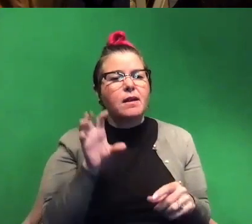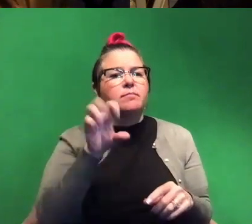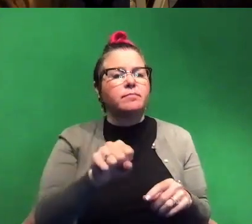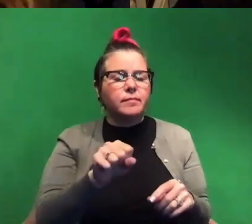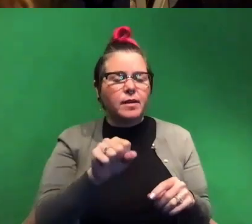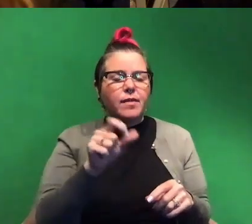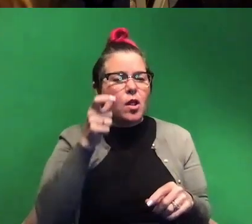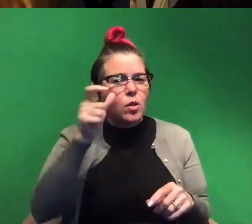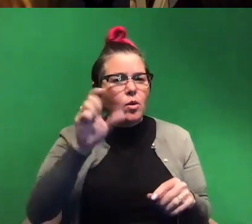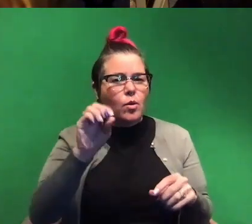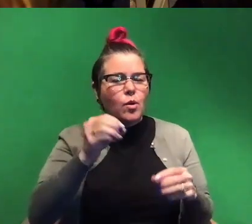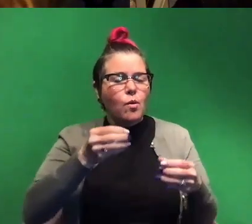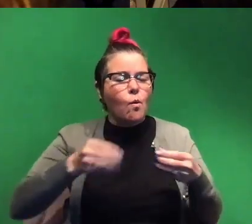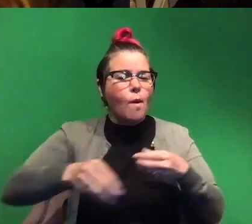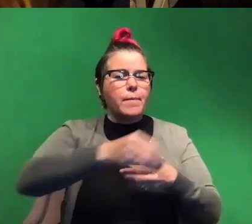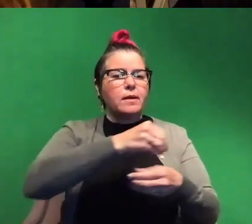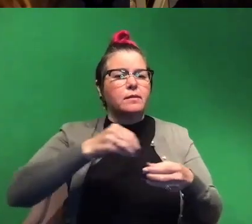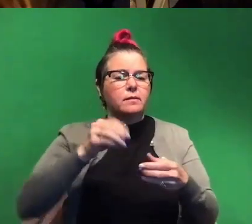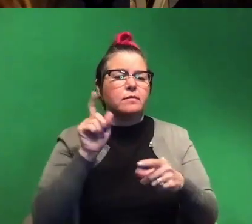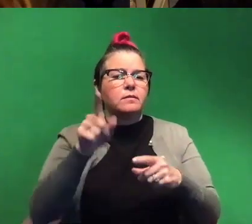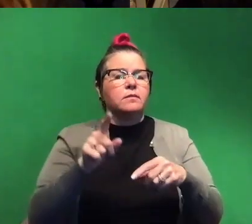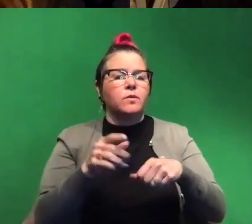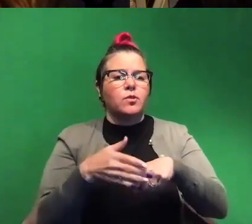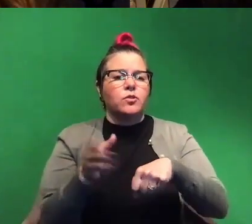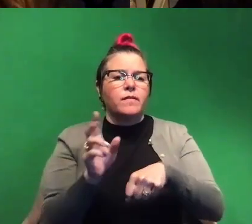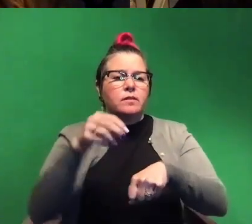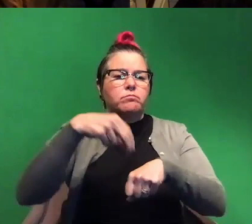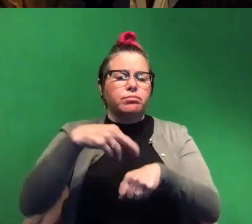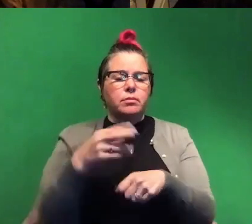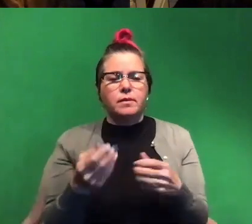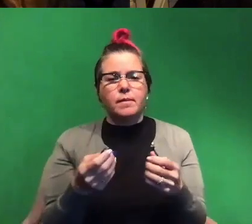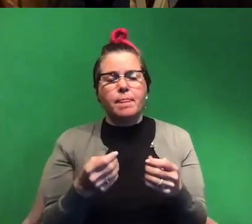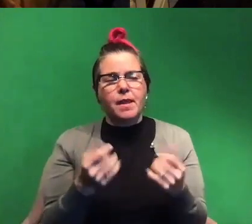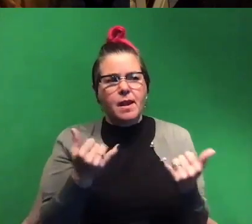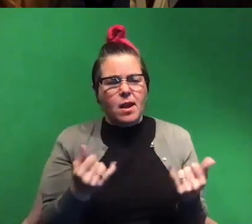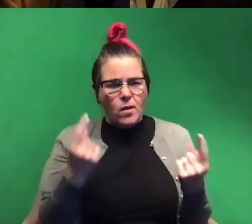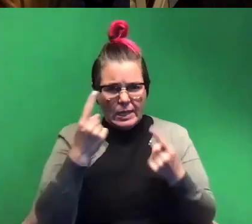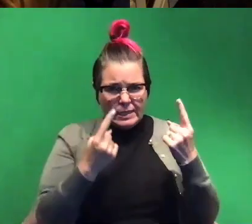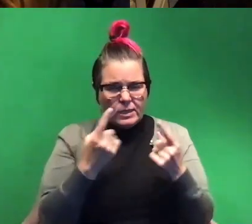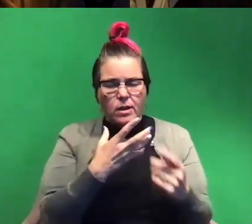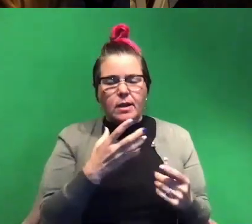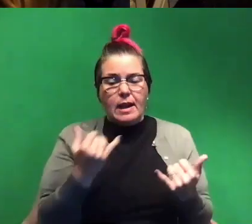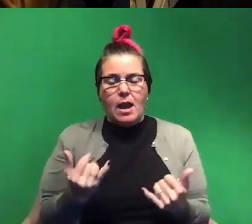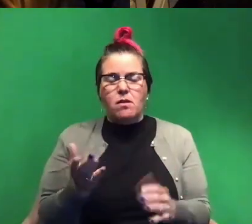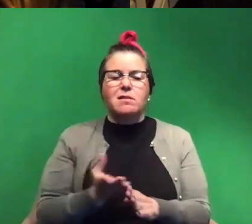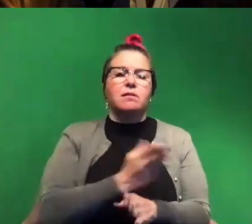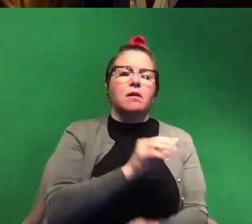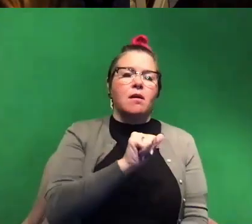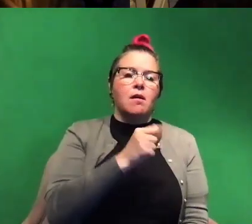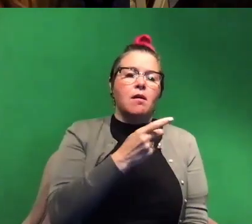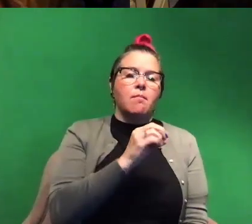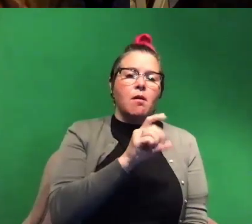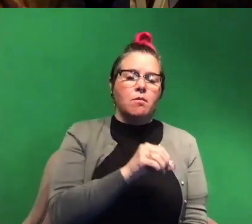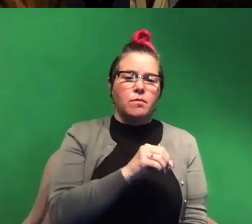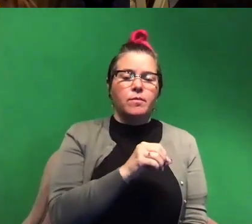to the surface. I think the biggest difference between what we're considering now and Apollo is that